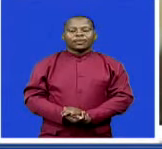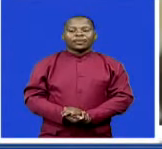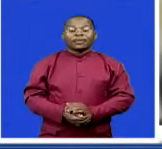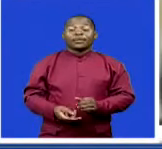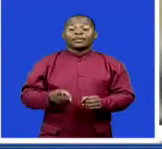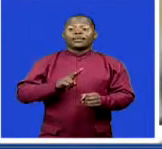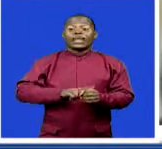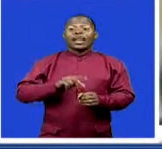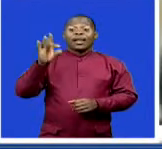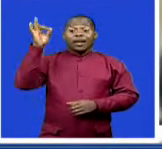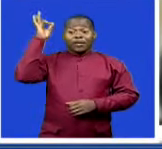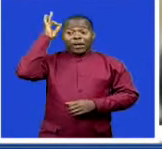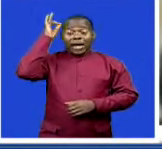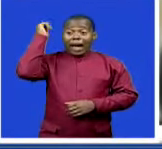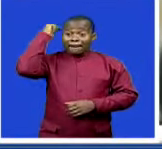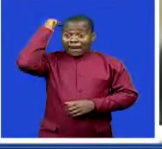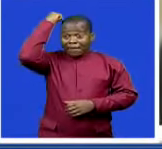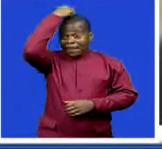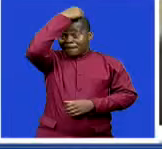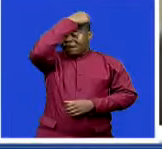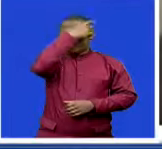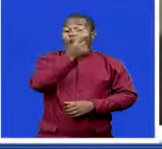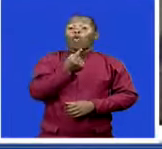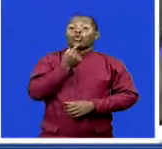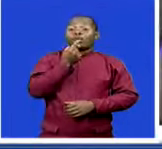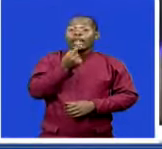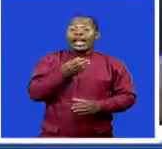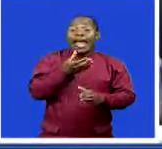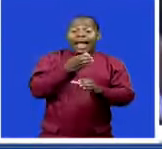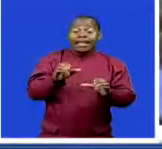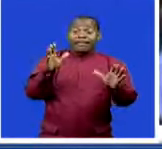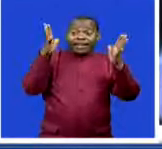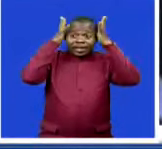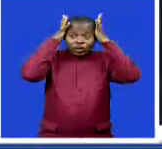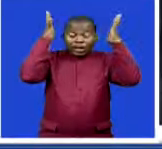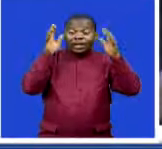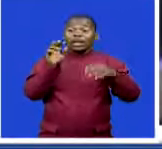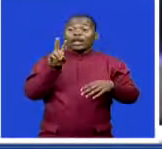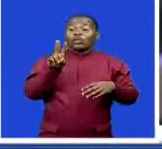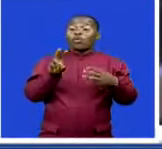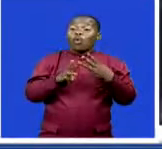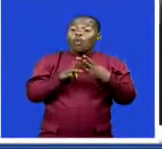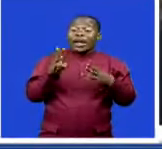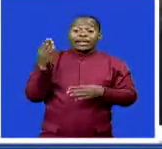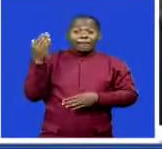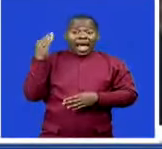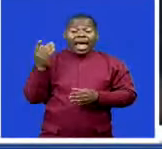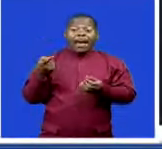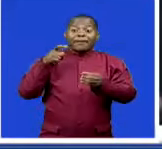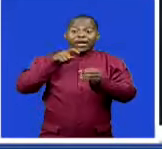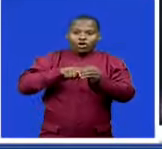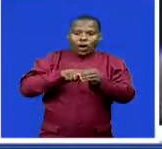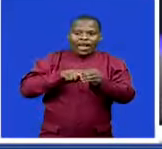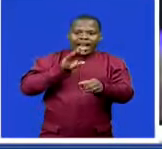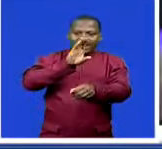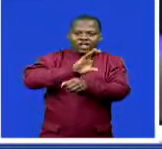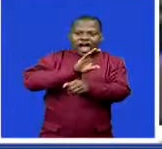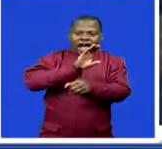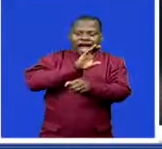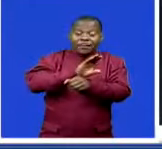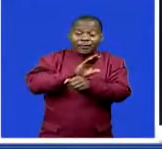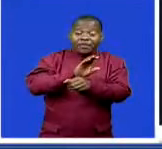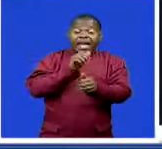Majesty says, as the country engaged in a prayer and fasting service 2 weeks back, whereby the nation prayed for peace and